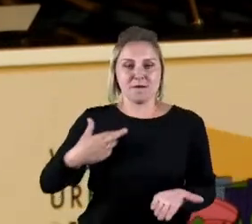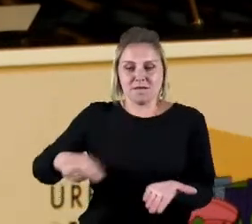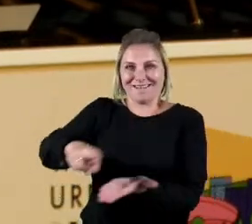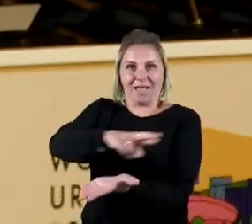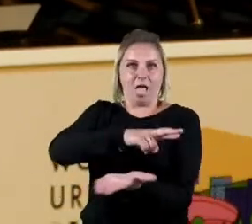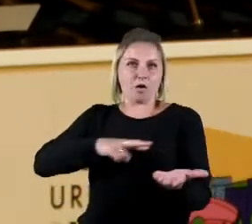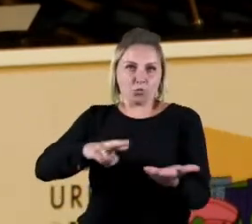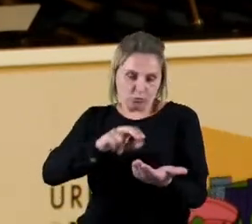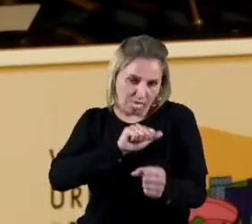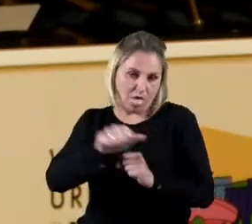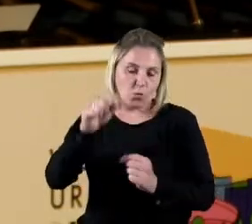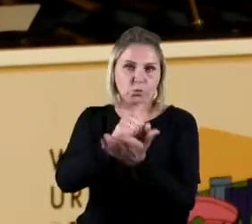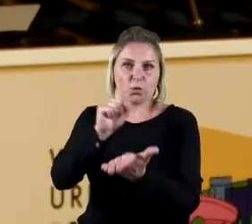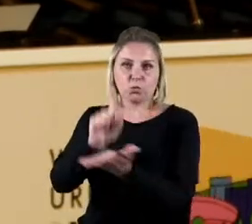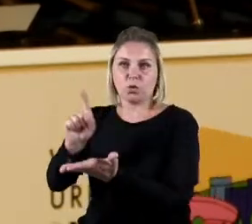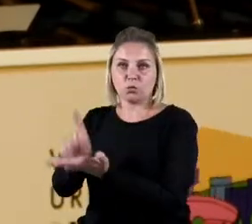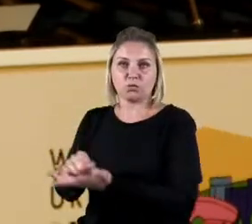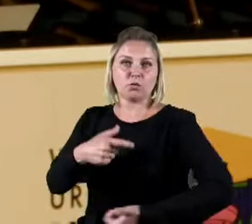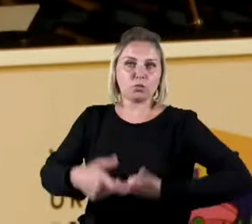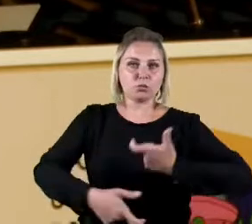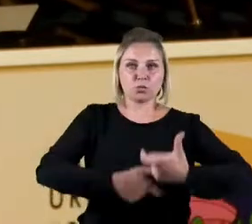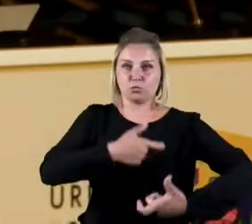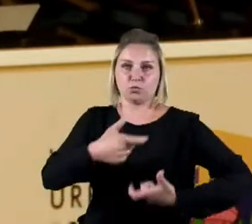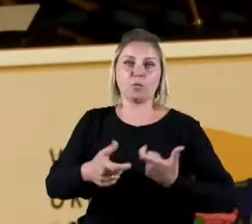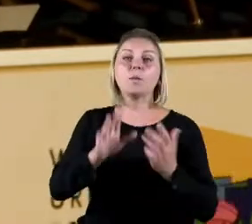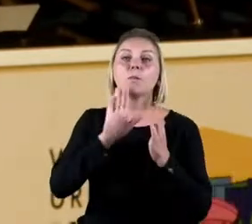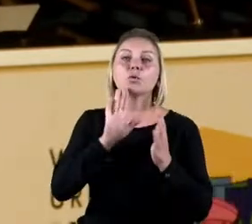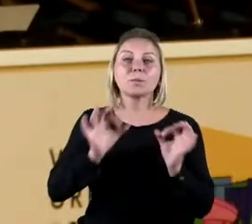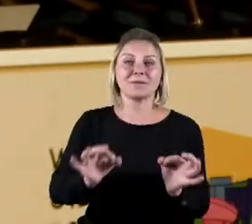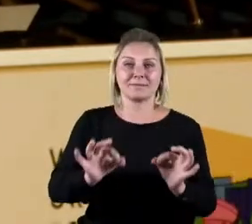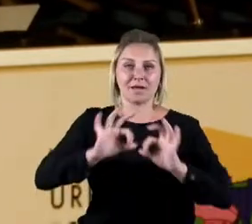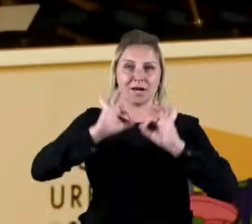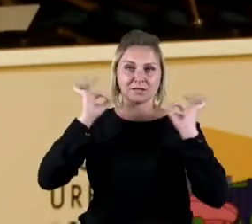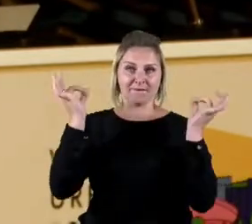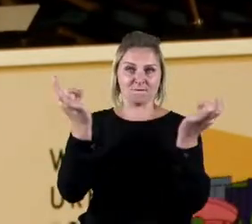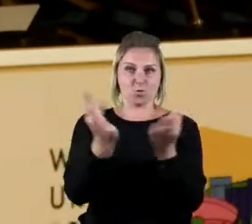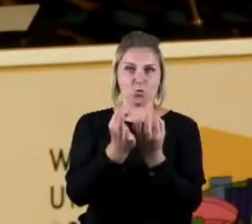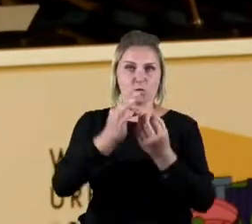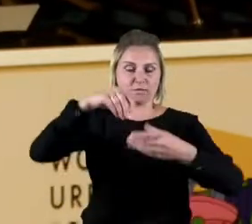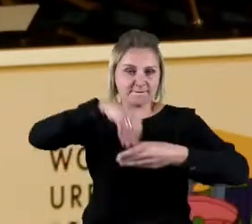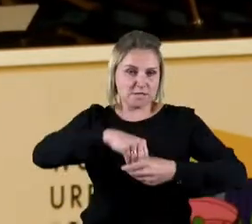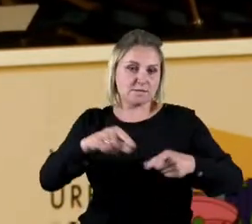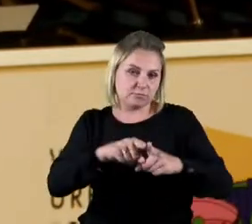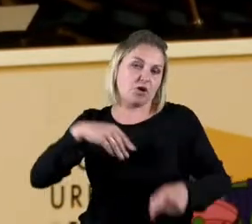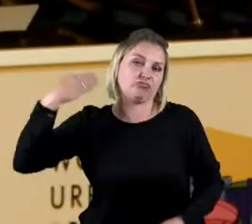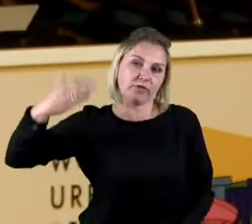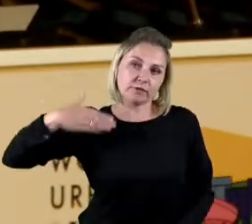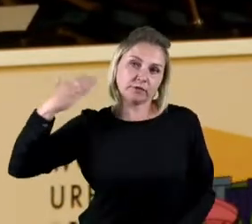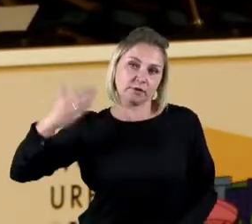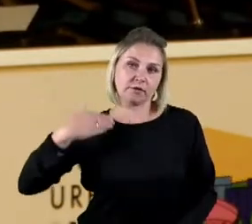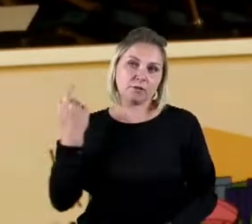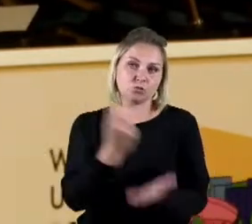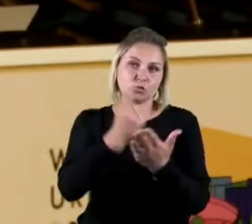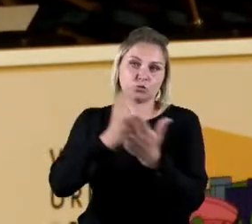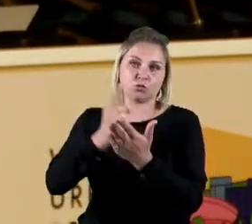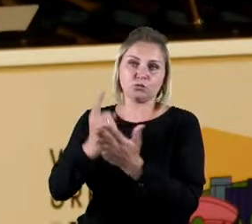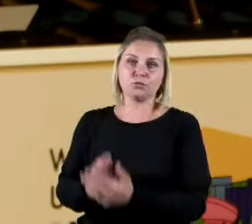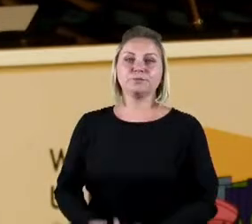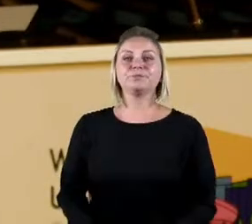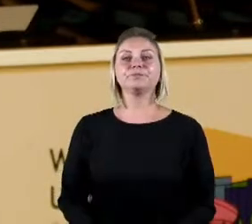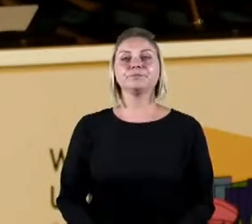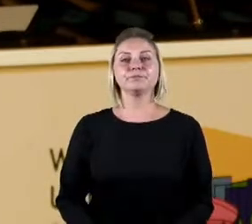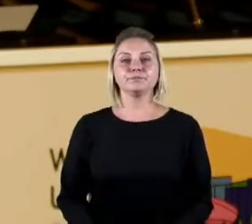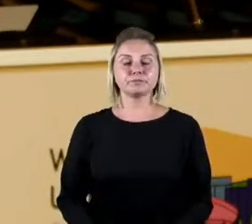in this forum now. It is very important for us as well to promote